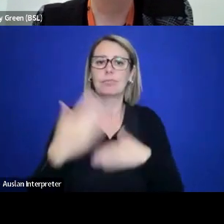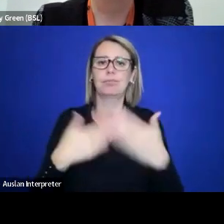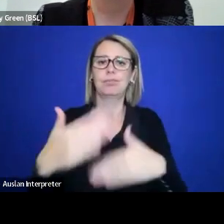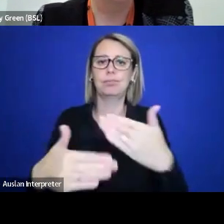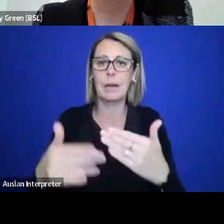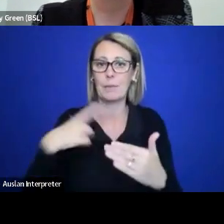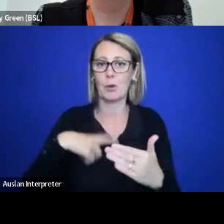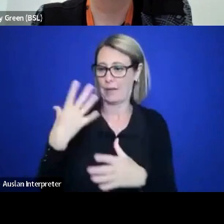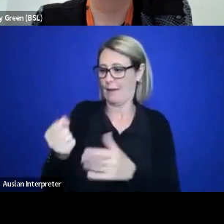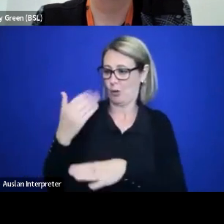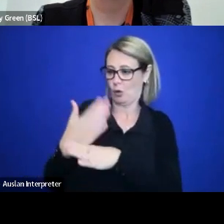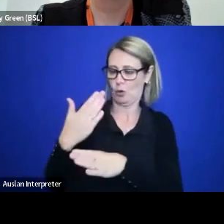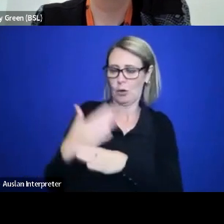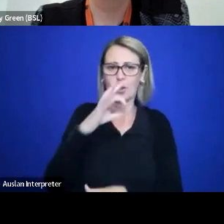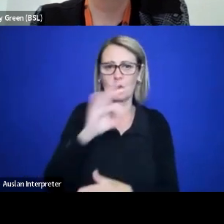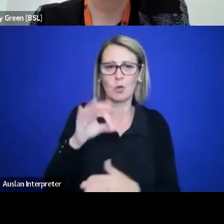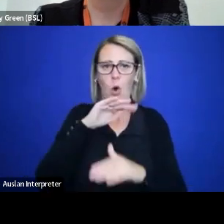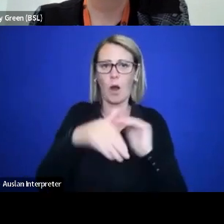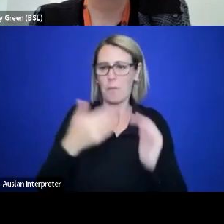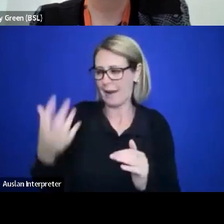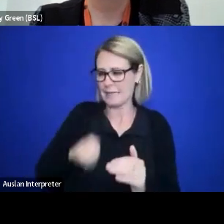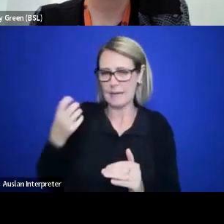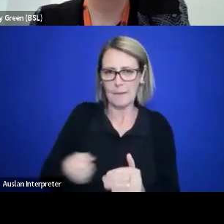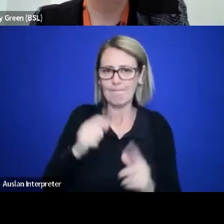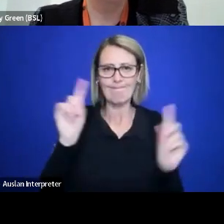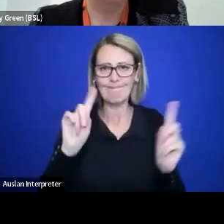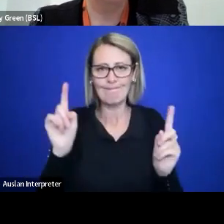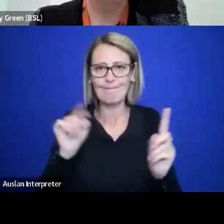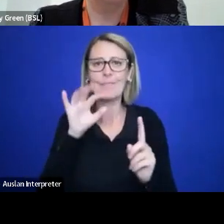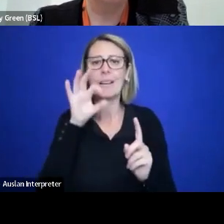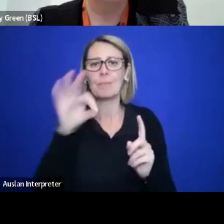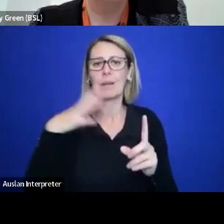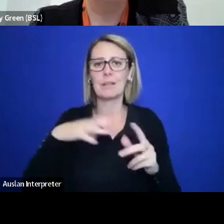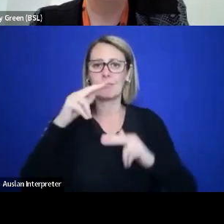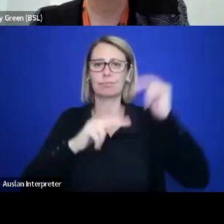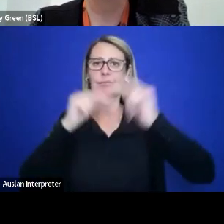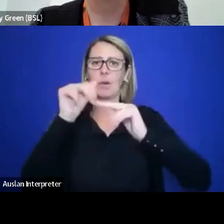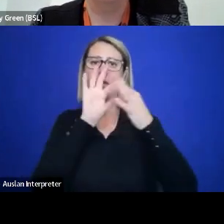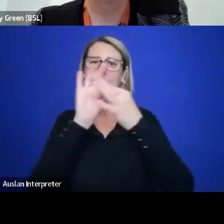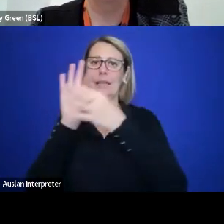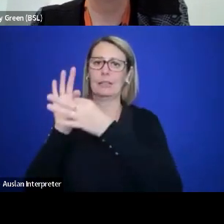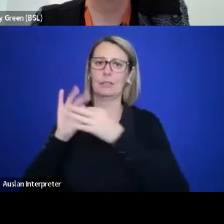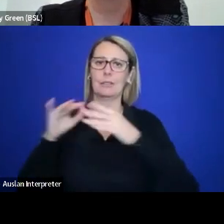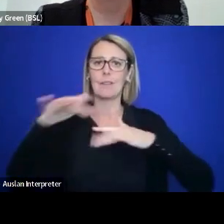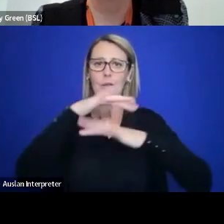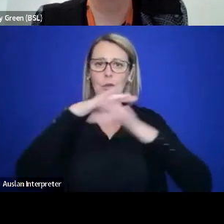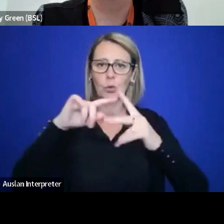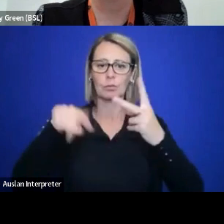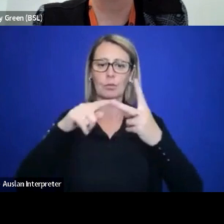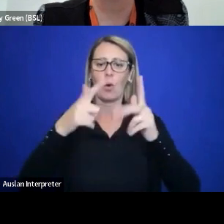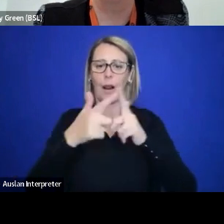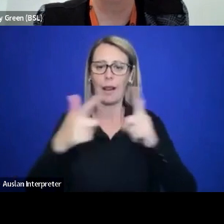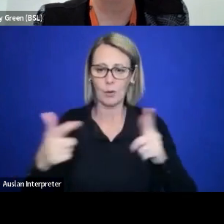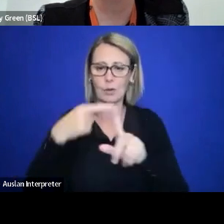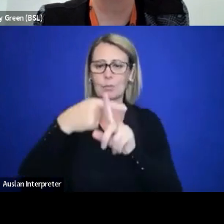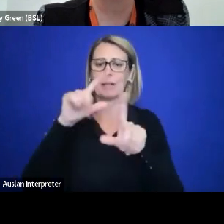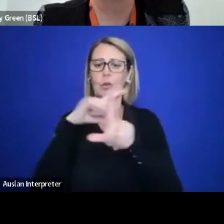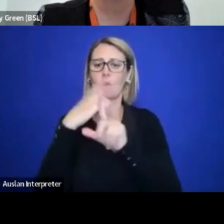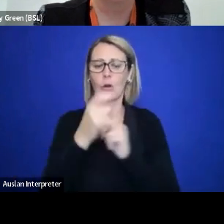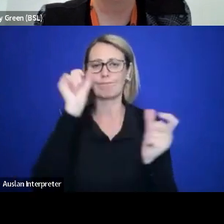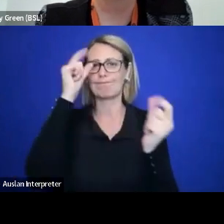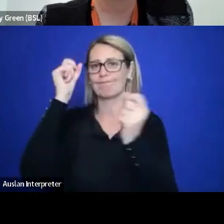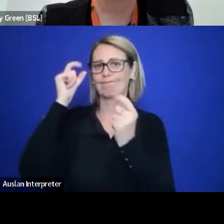a job is not just about income, but allows for building social connections, language and cultural